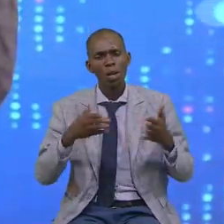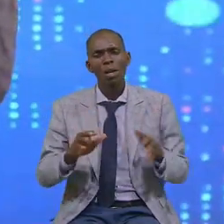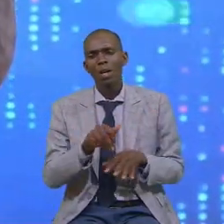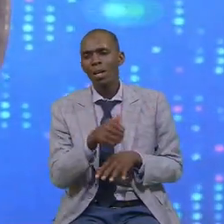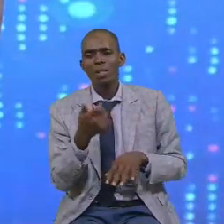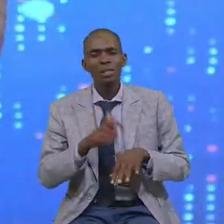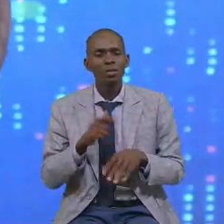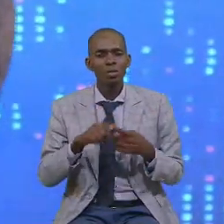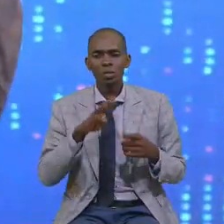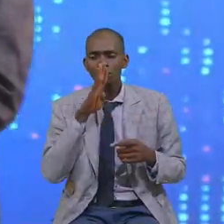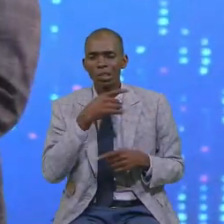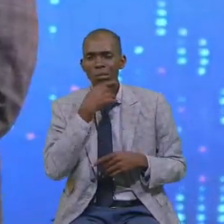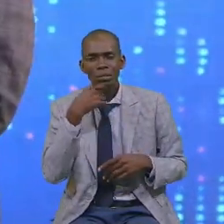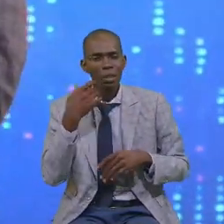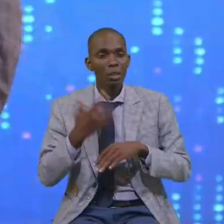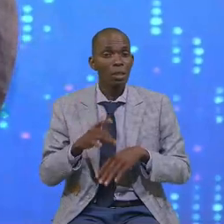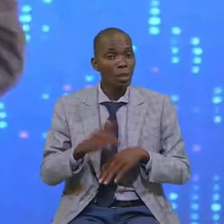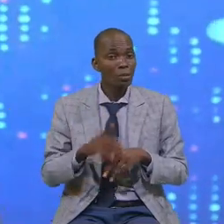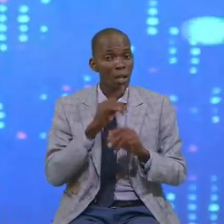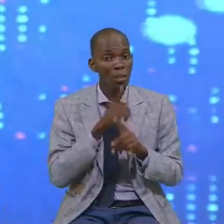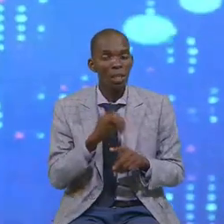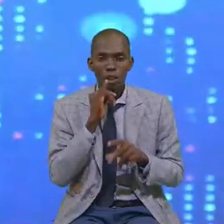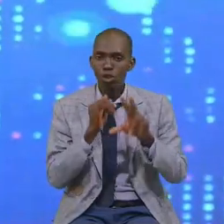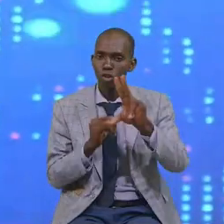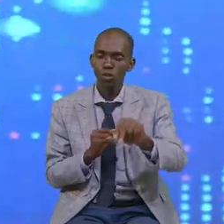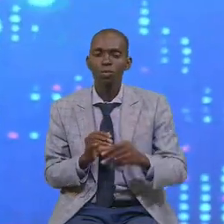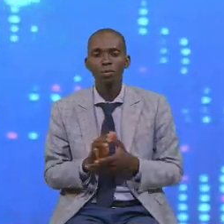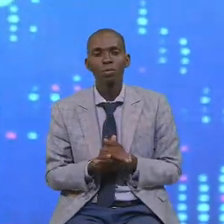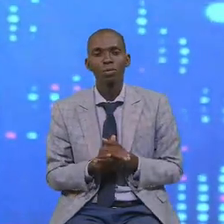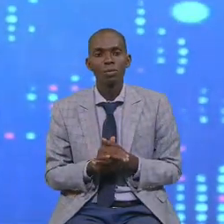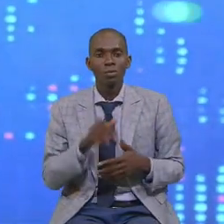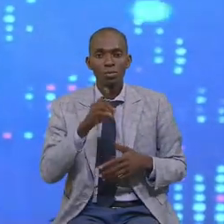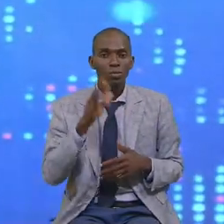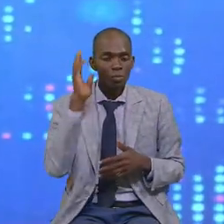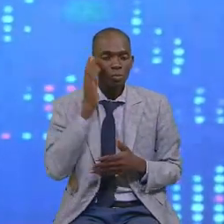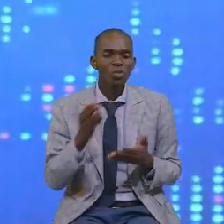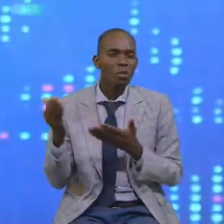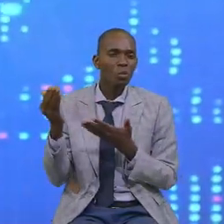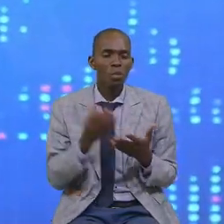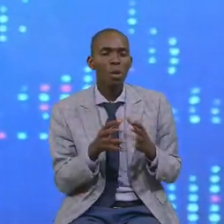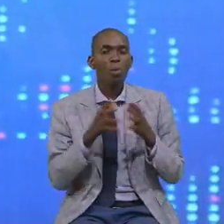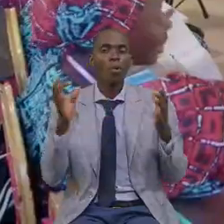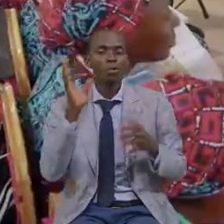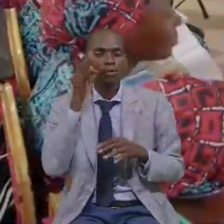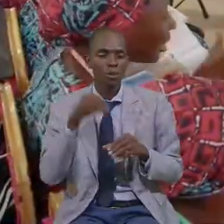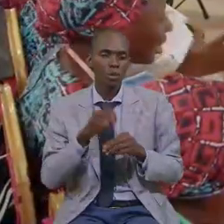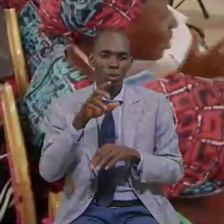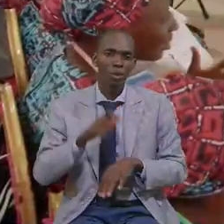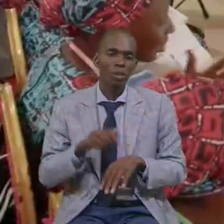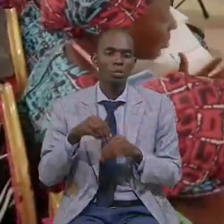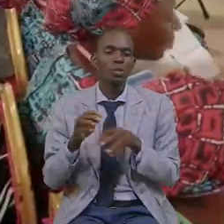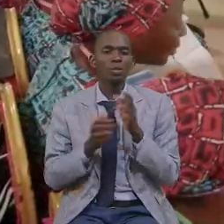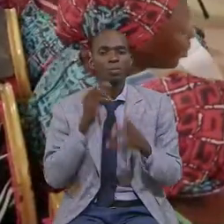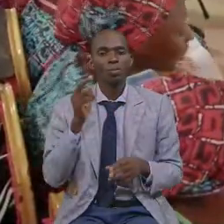be fruitless? The answer is no. You will bring forth fruit in your season.